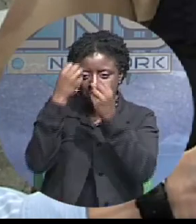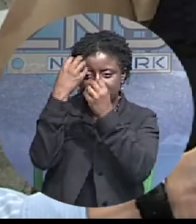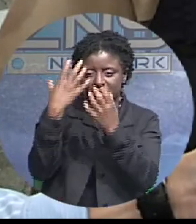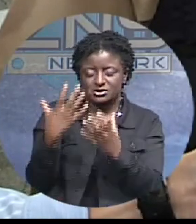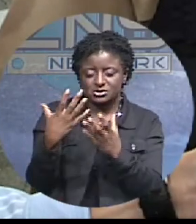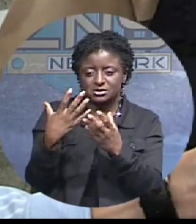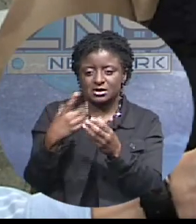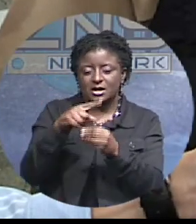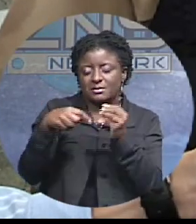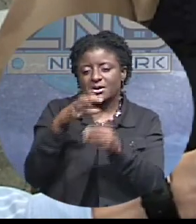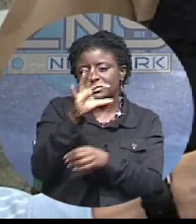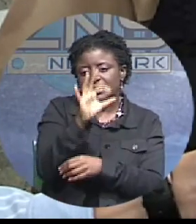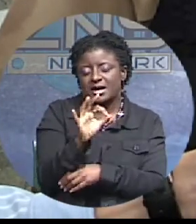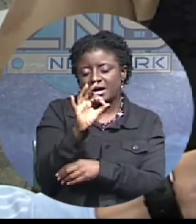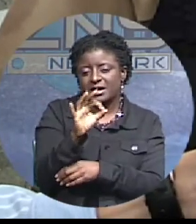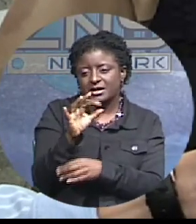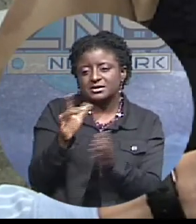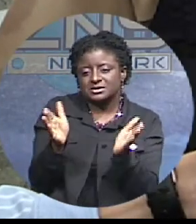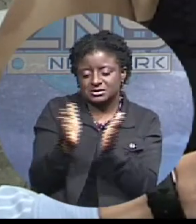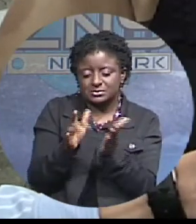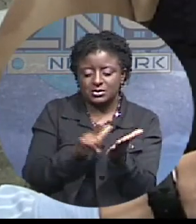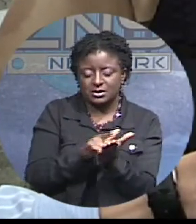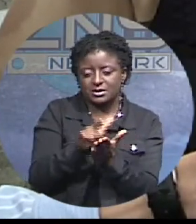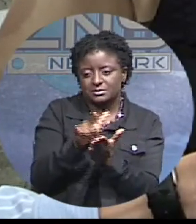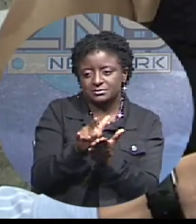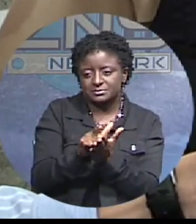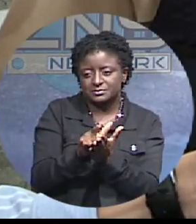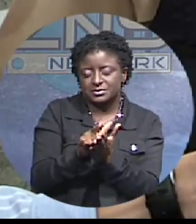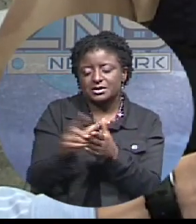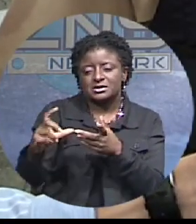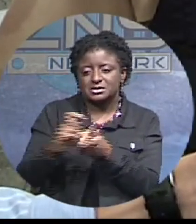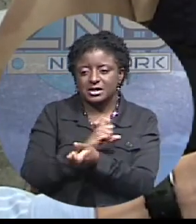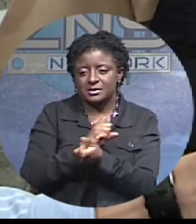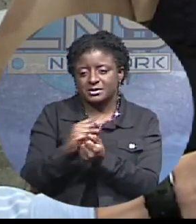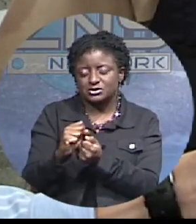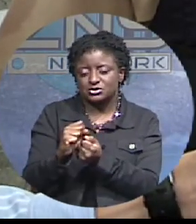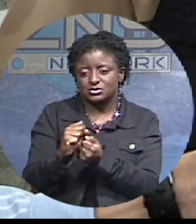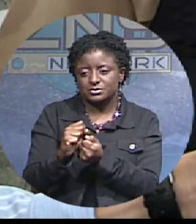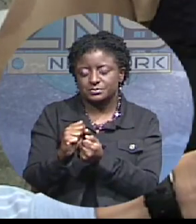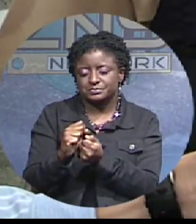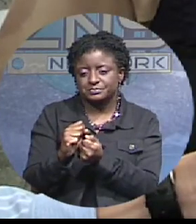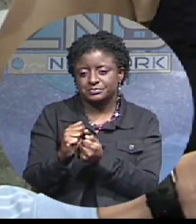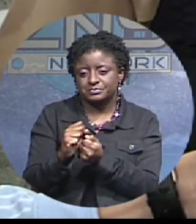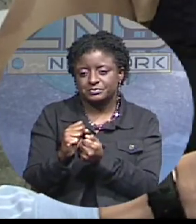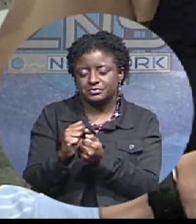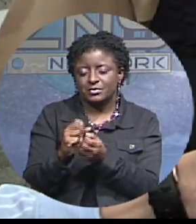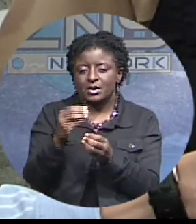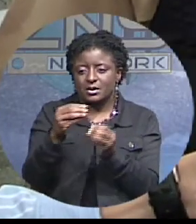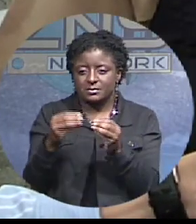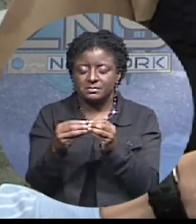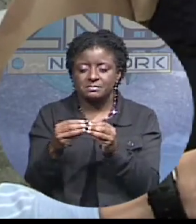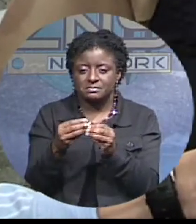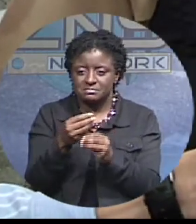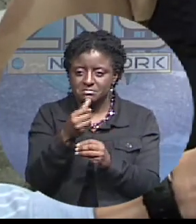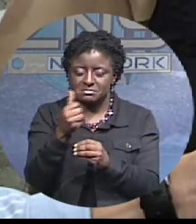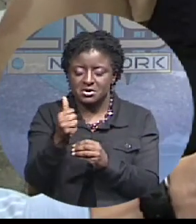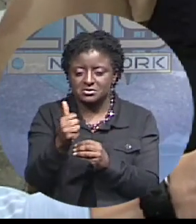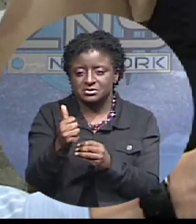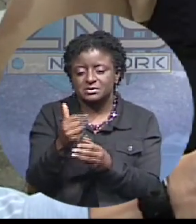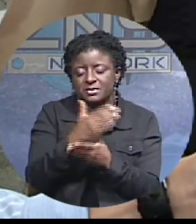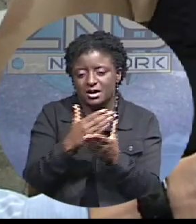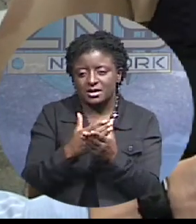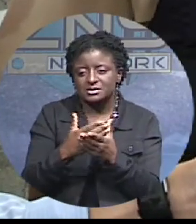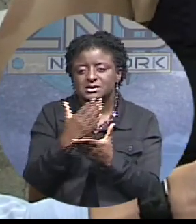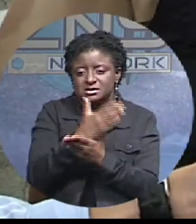about 9 aircraft, small aircraft, that's the damage. For most part, some got